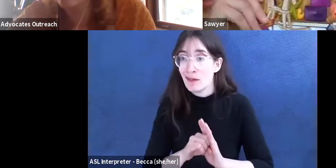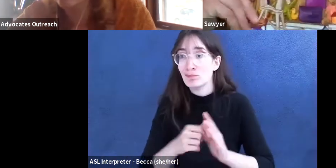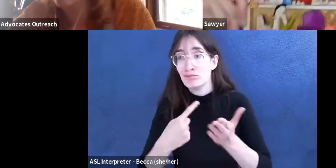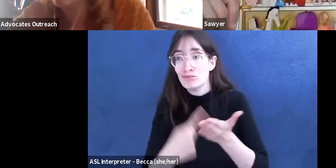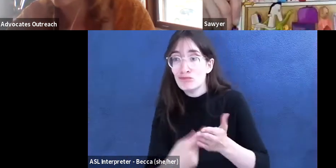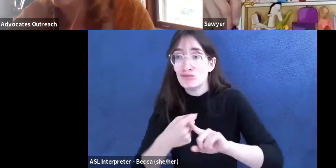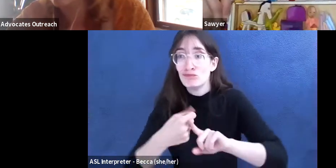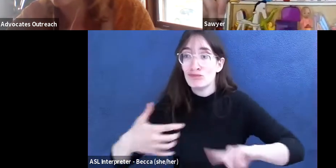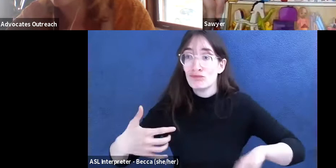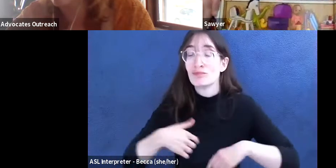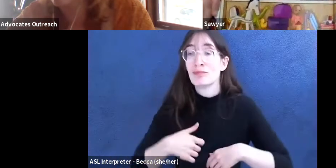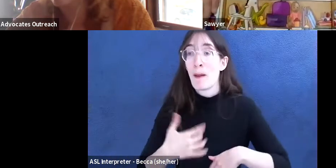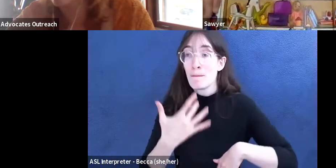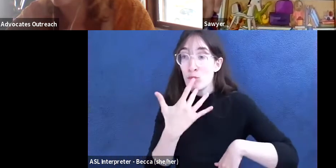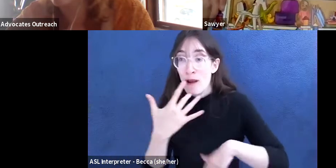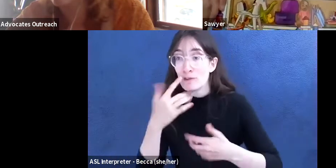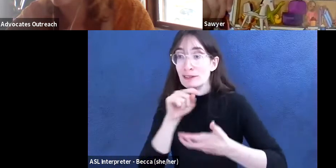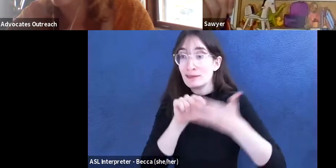discuss and share about some of that.